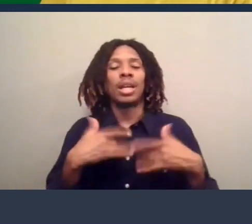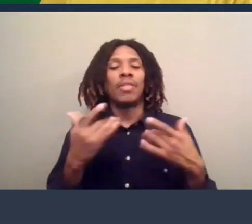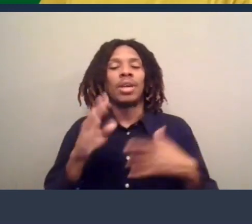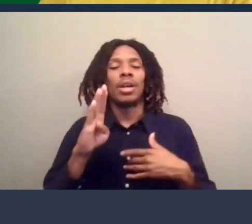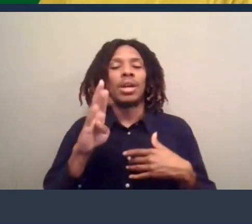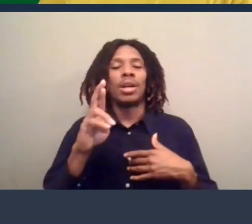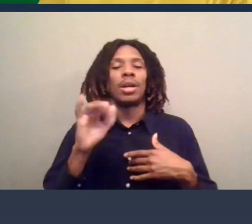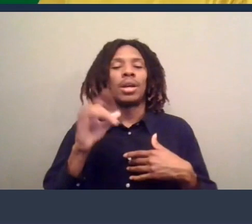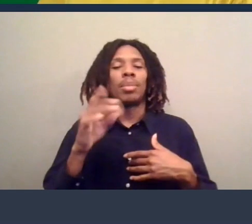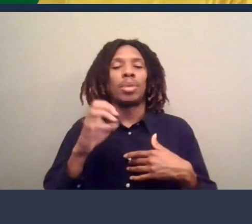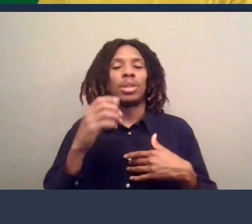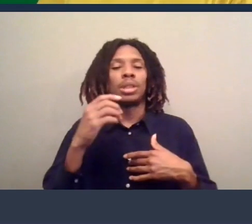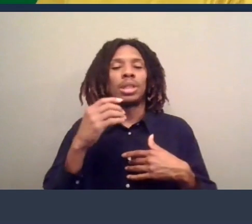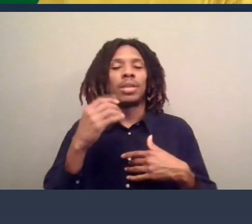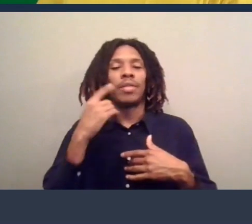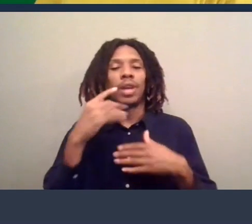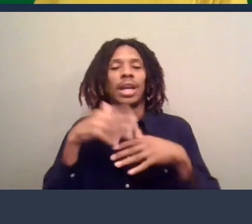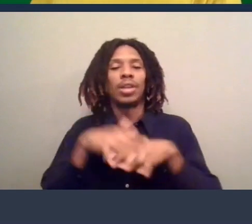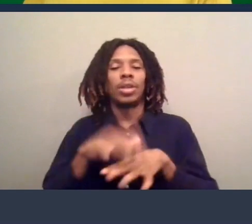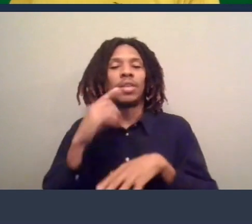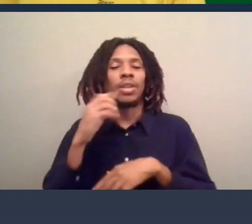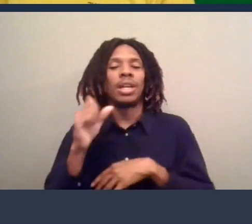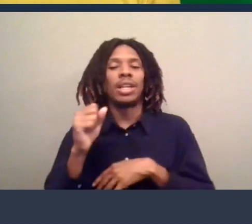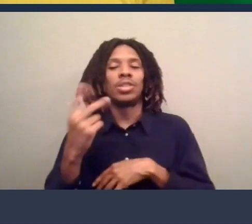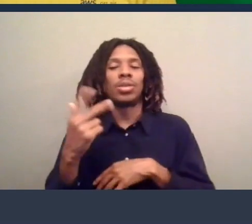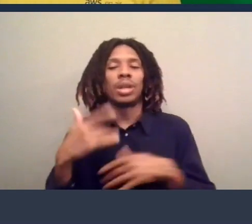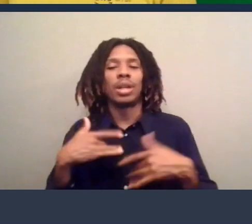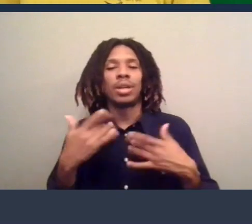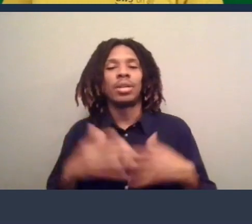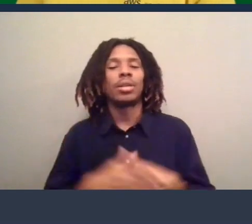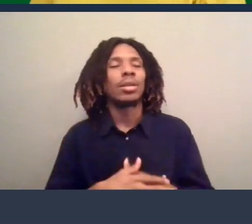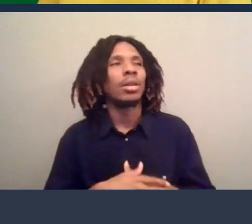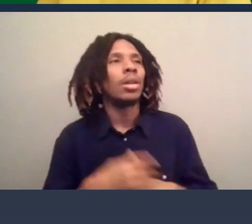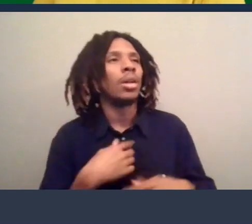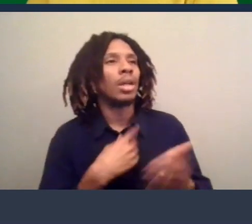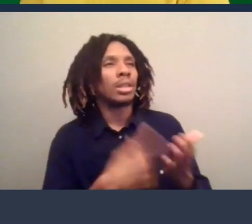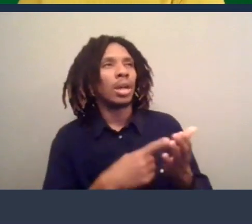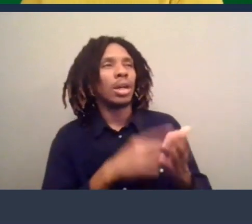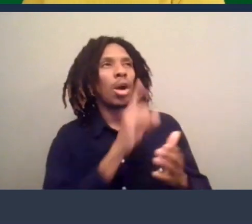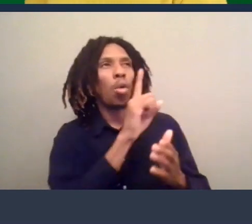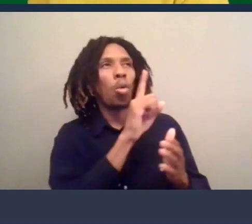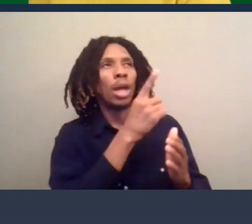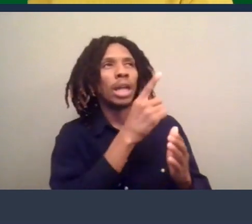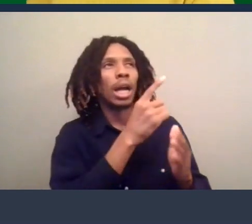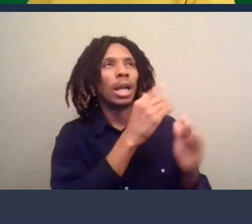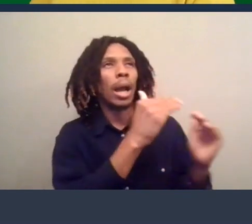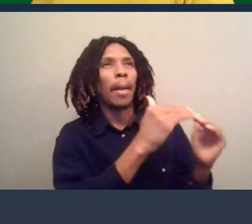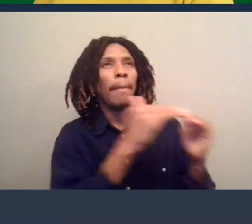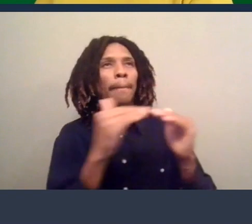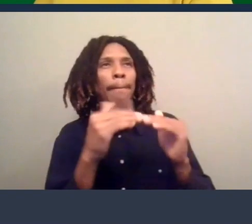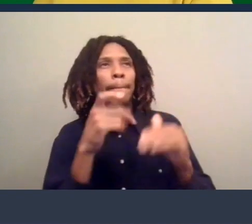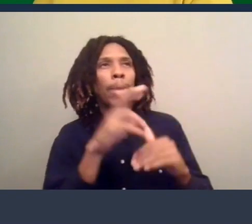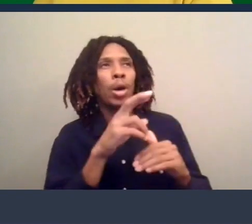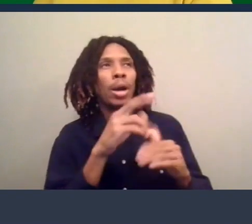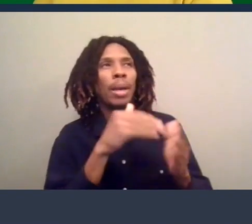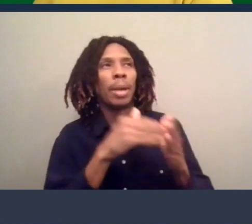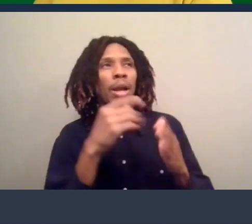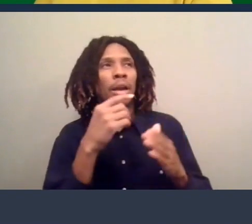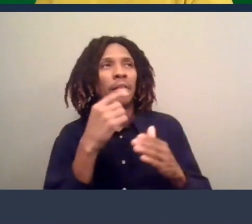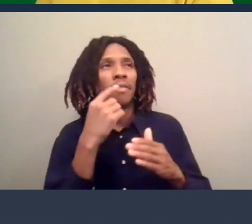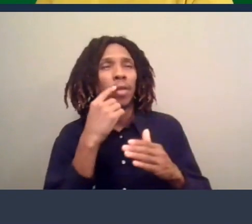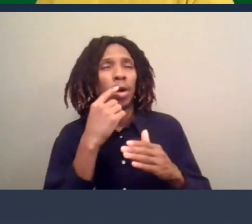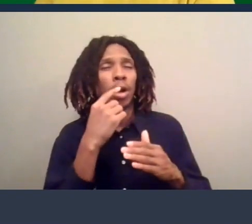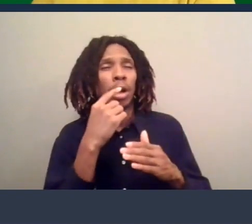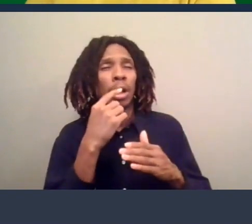for S3 events. Right. And so we're talking here about events, $1 per million S3 events, or